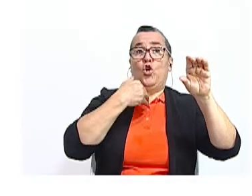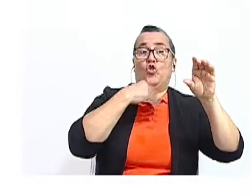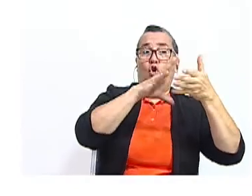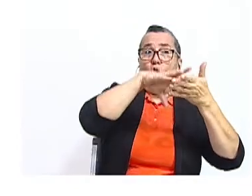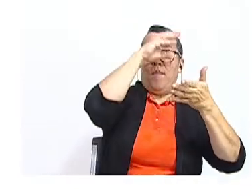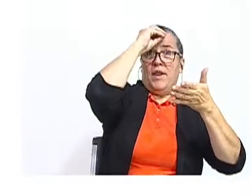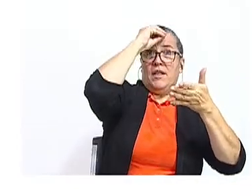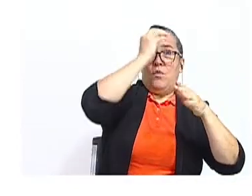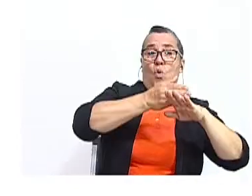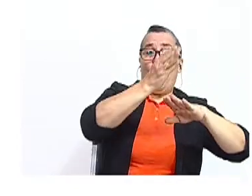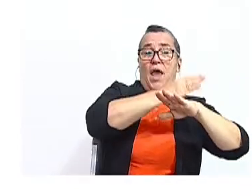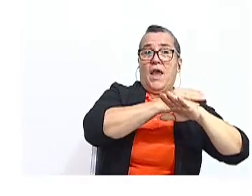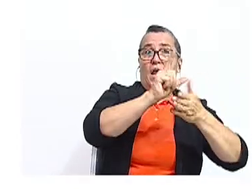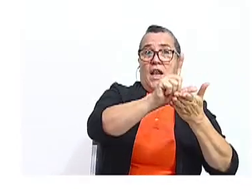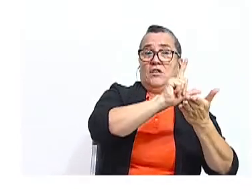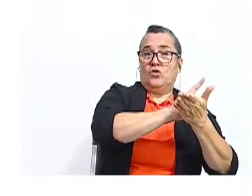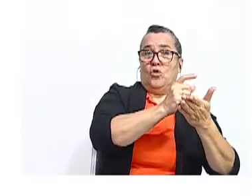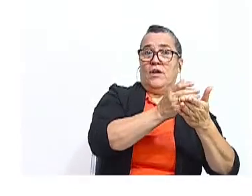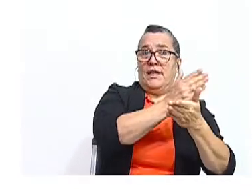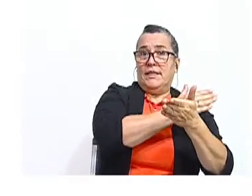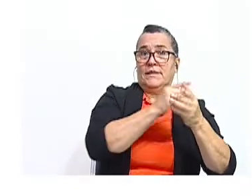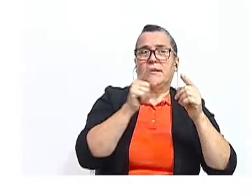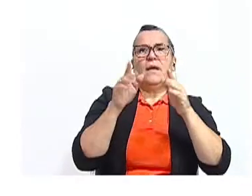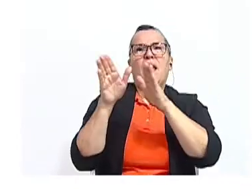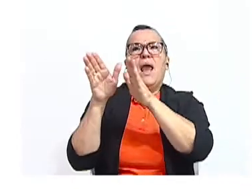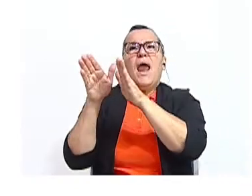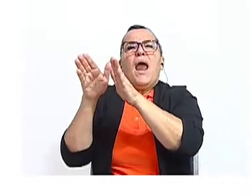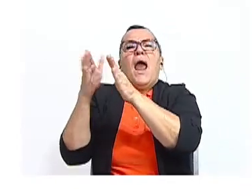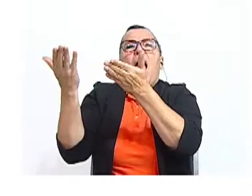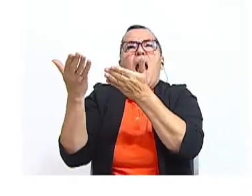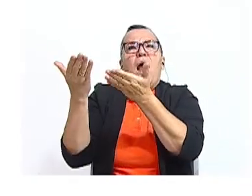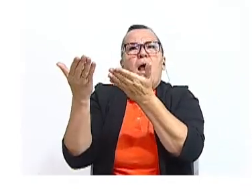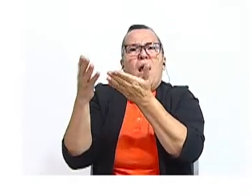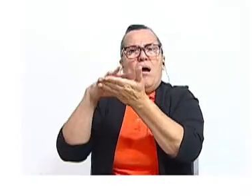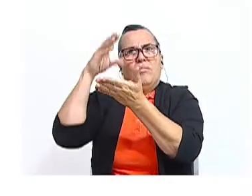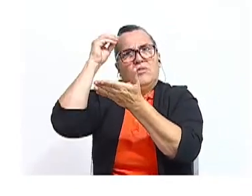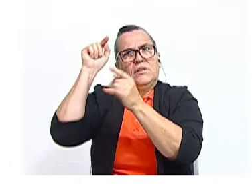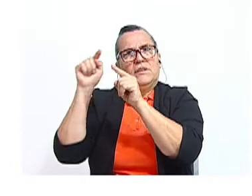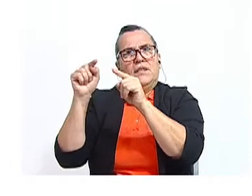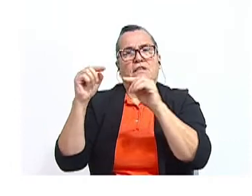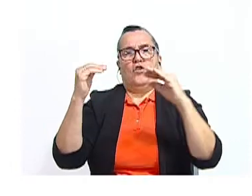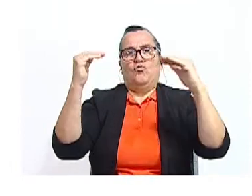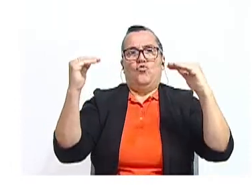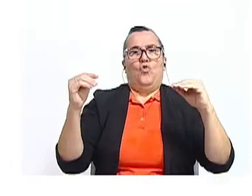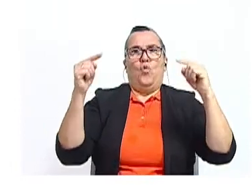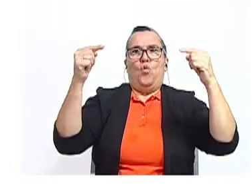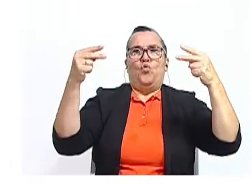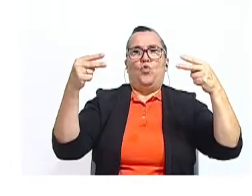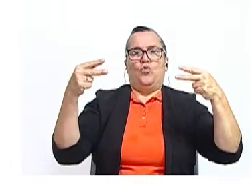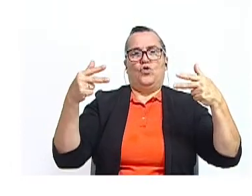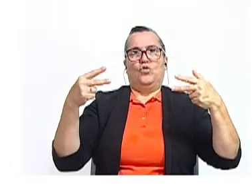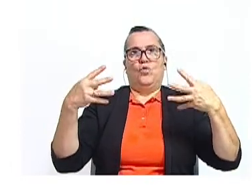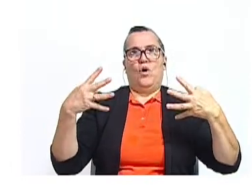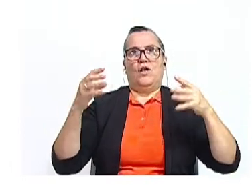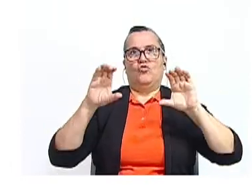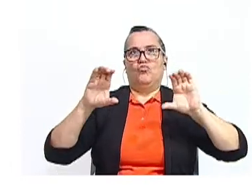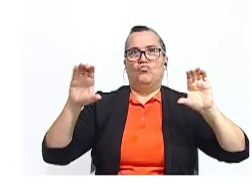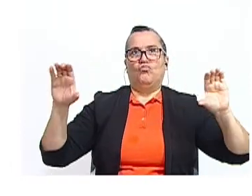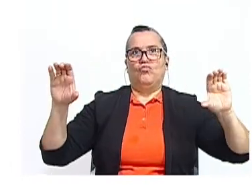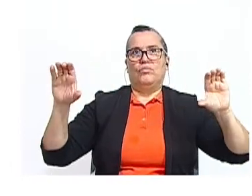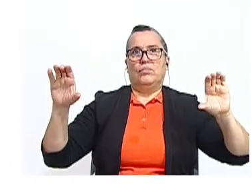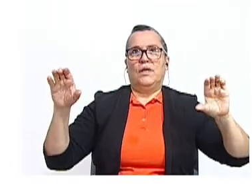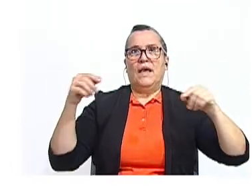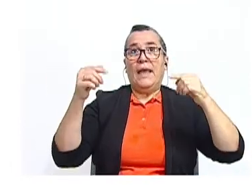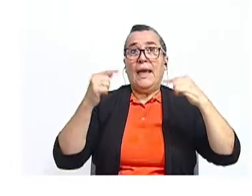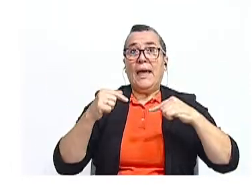in previous classes, how I have learned this, and what I would like to learn